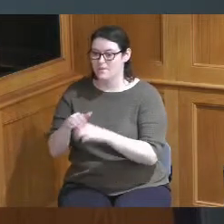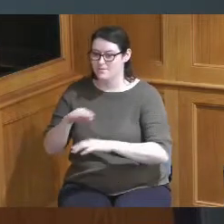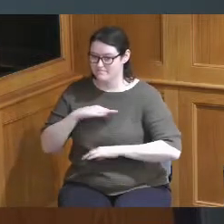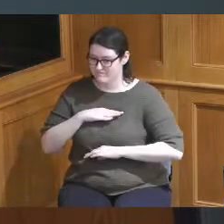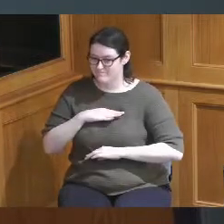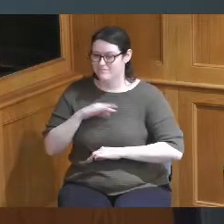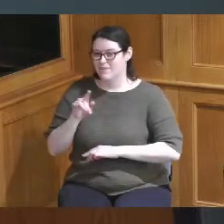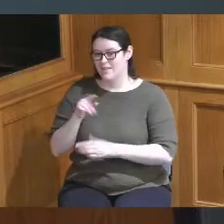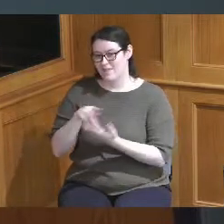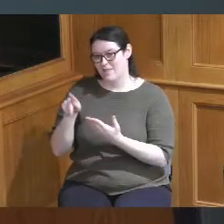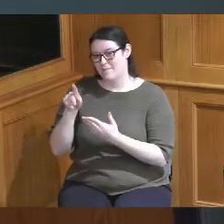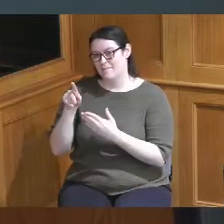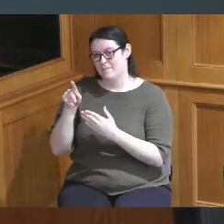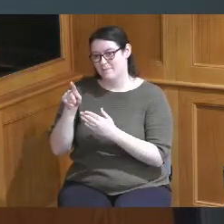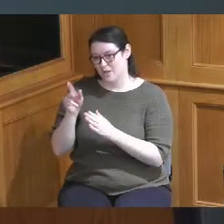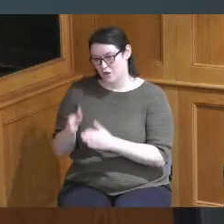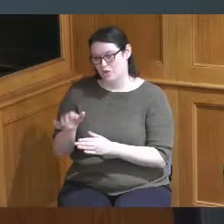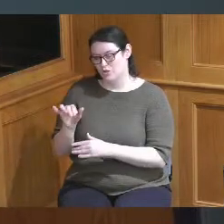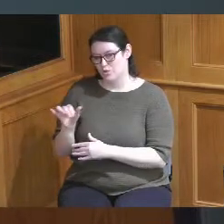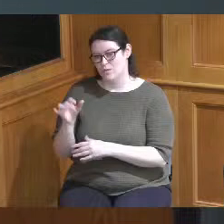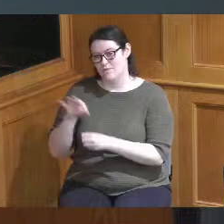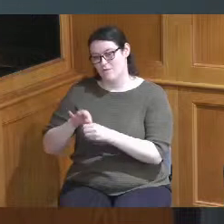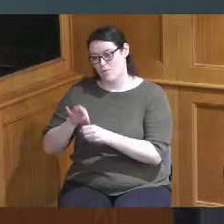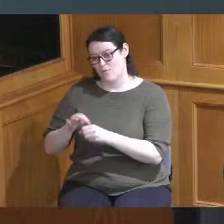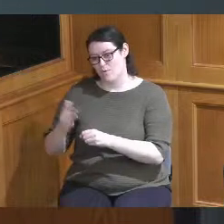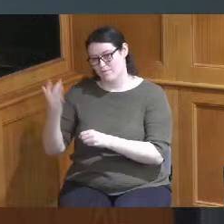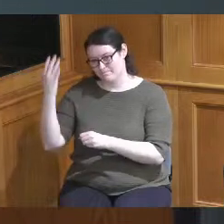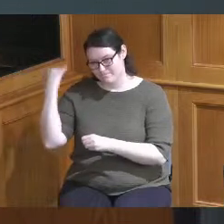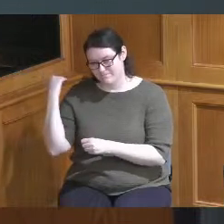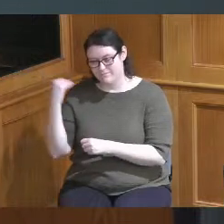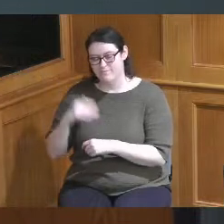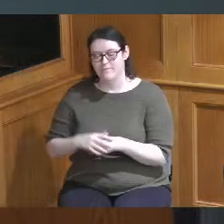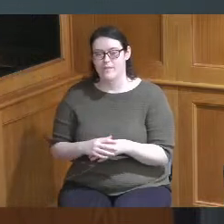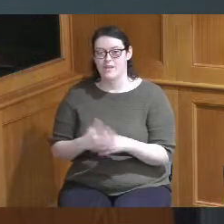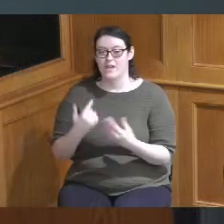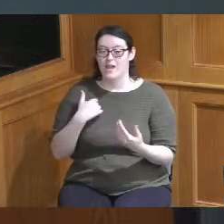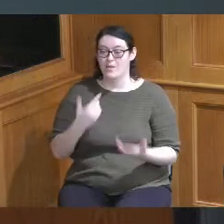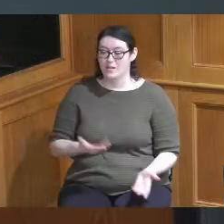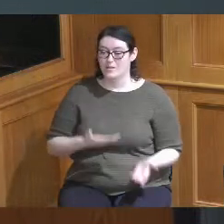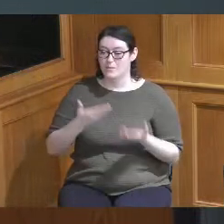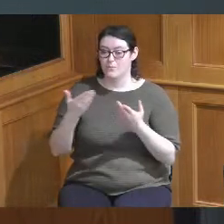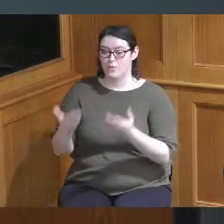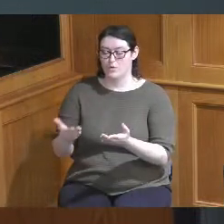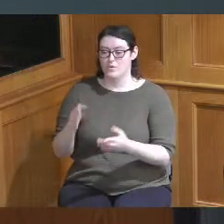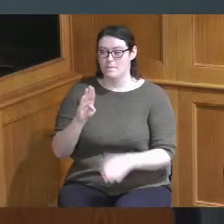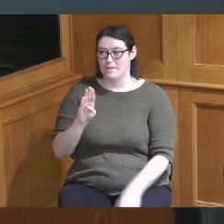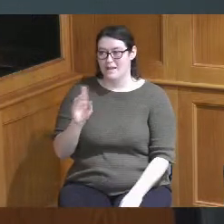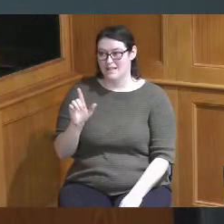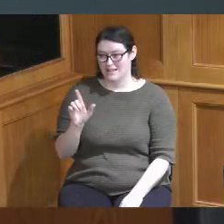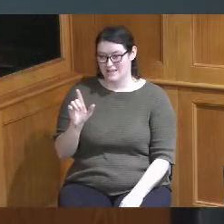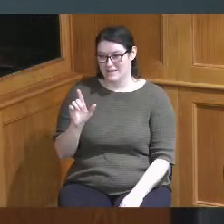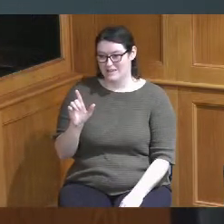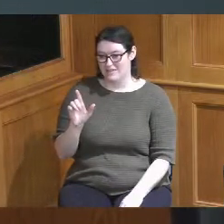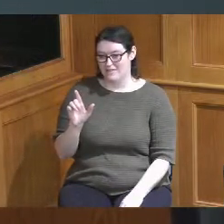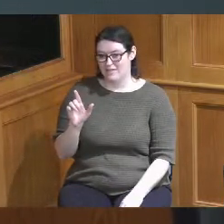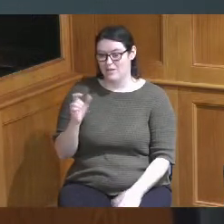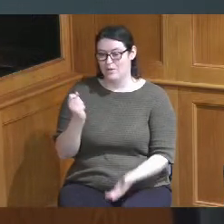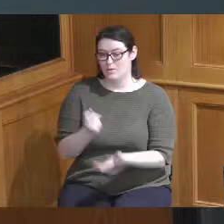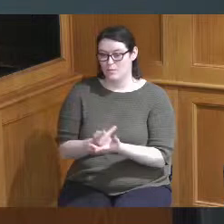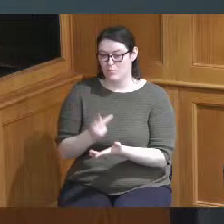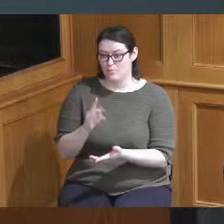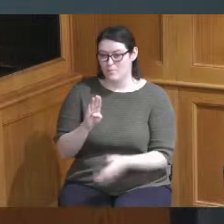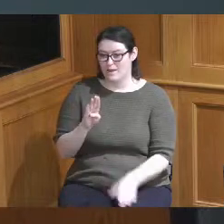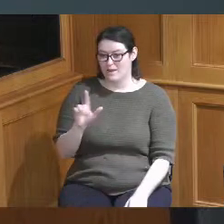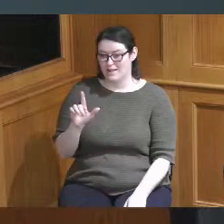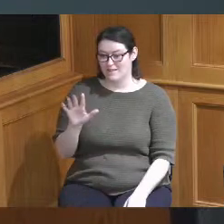who voted for this. With that, I'd like to make a motion for buy leave, to approve buy